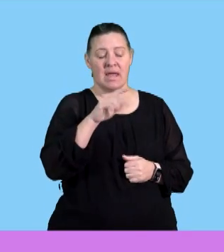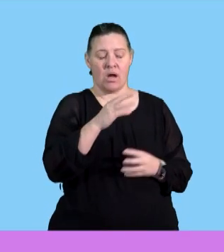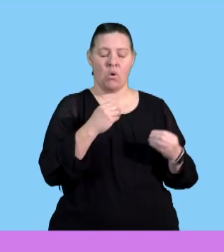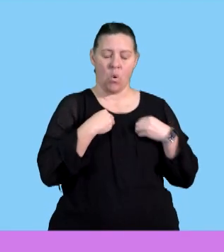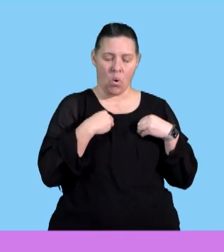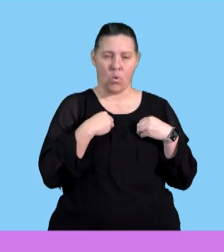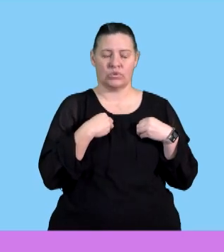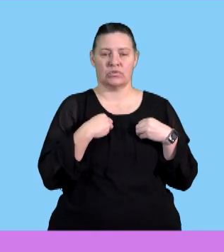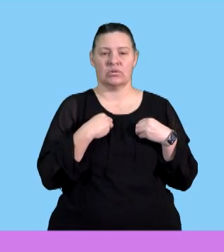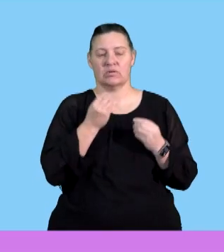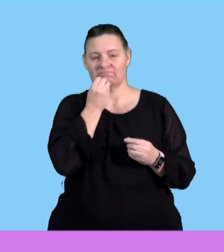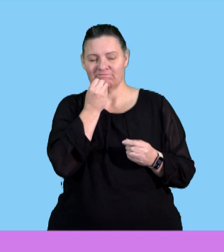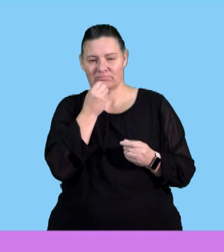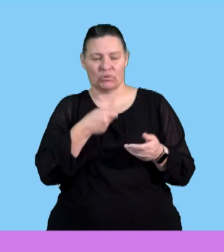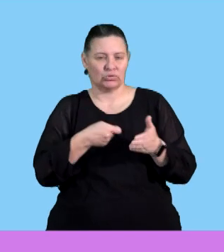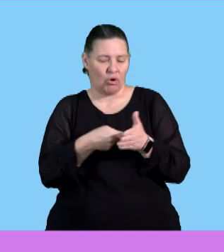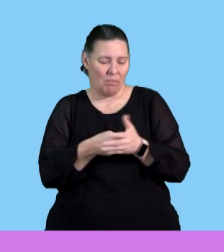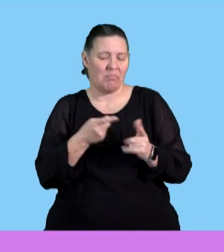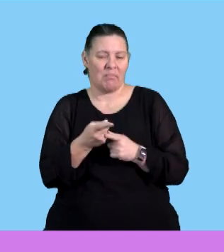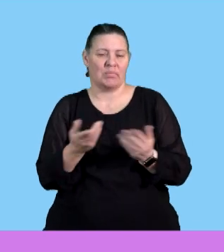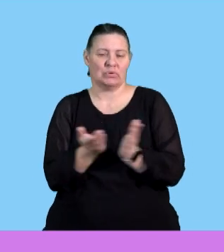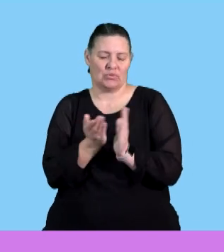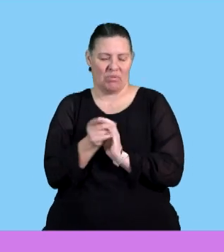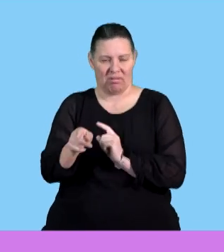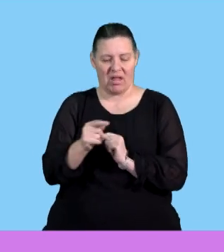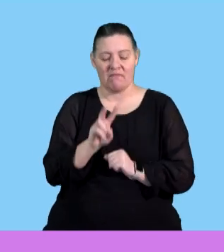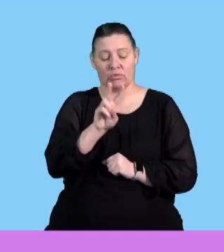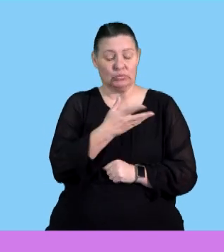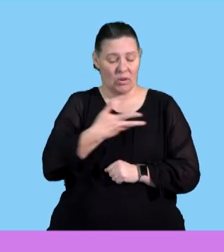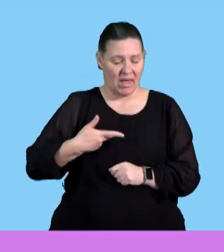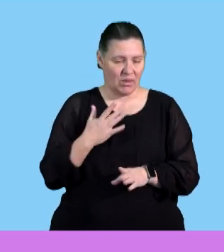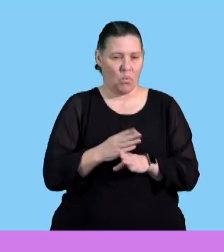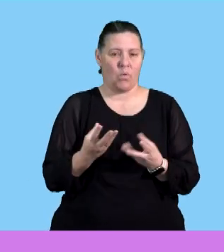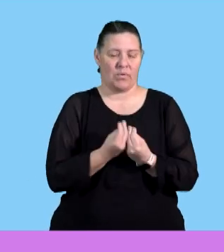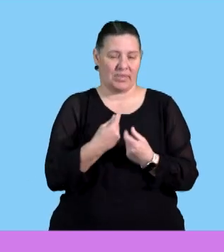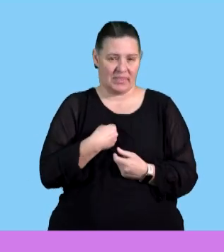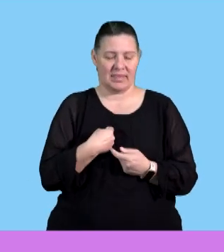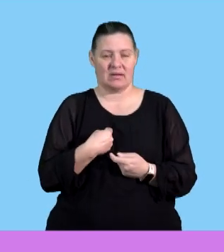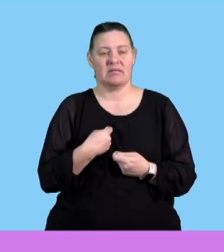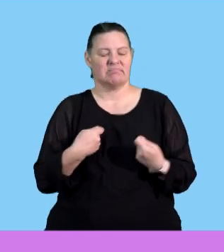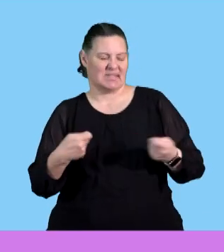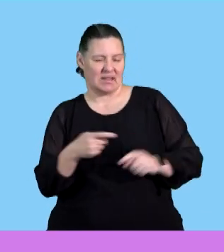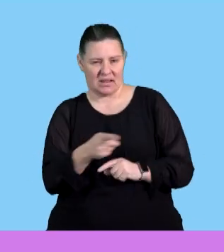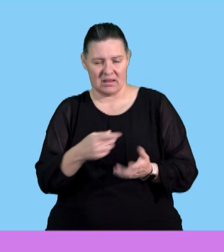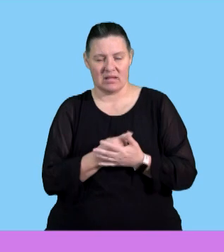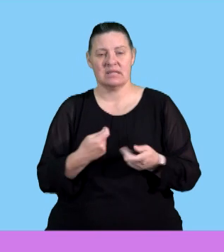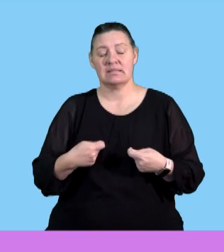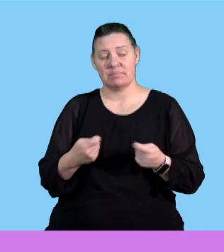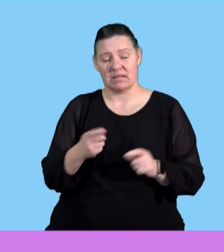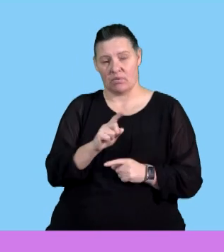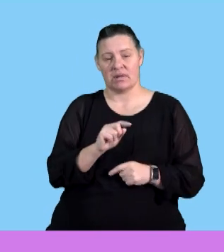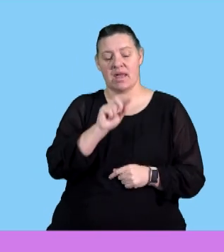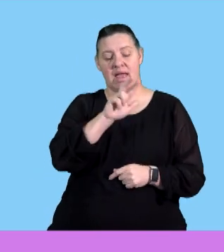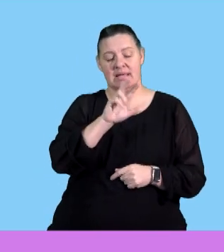Maria owns the tuck shop at a local school. She has 2 ladies who work for her in the store. She